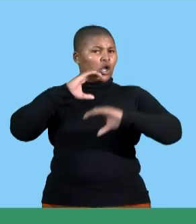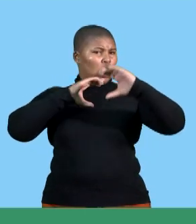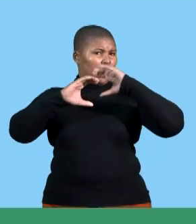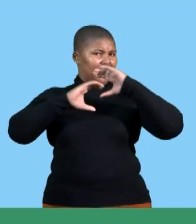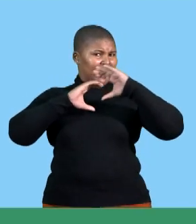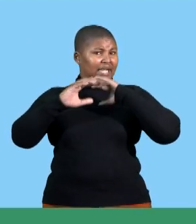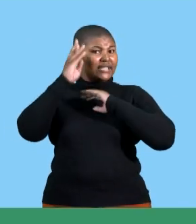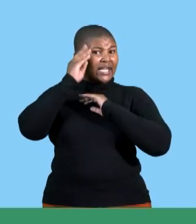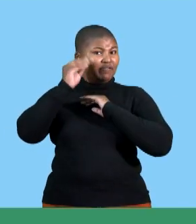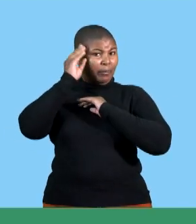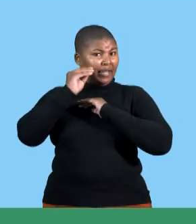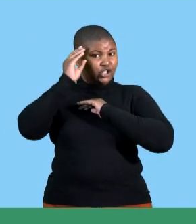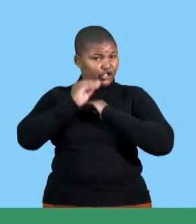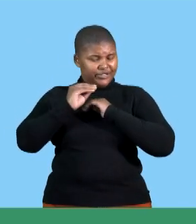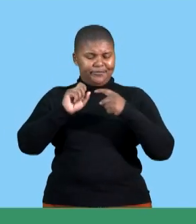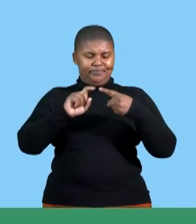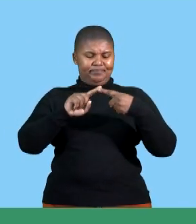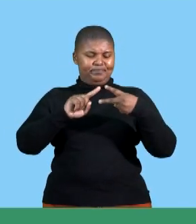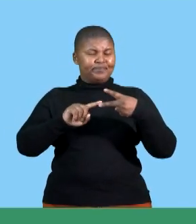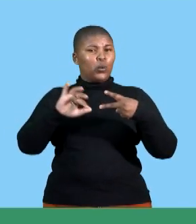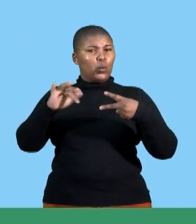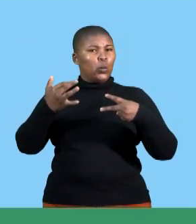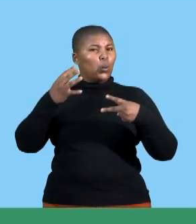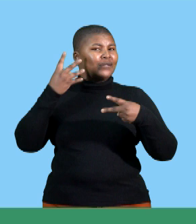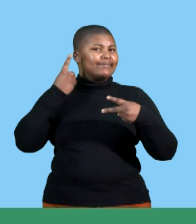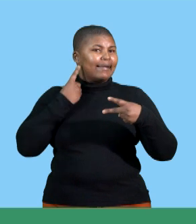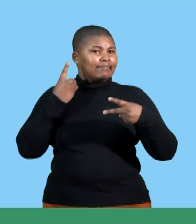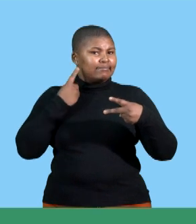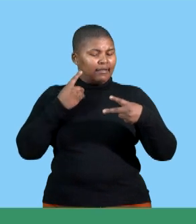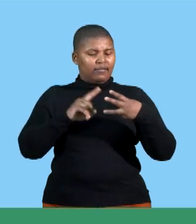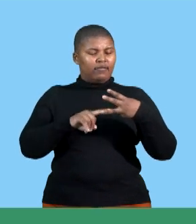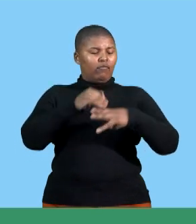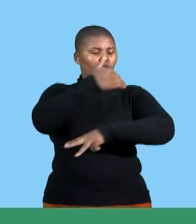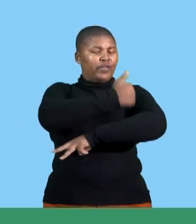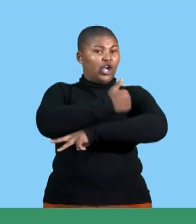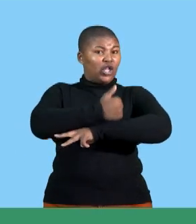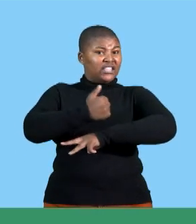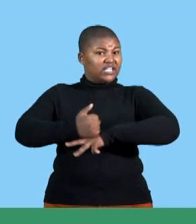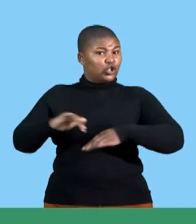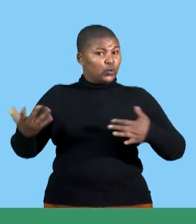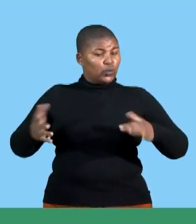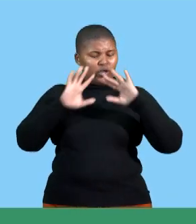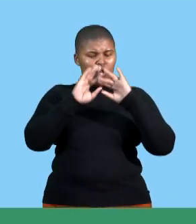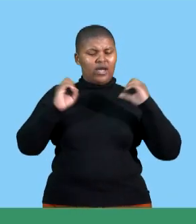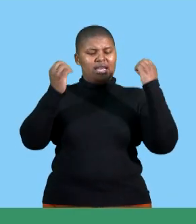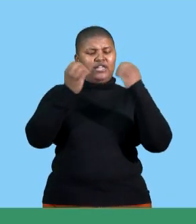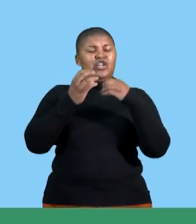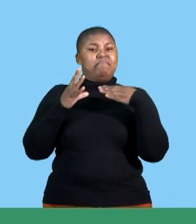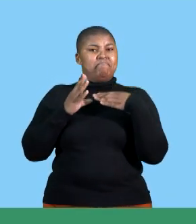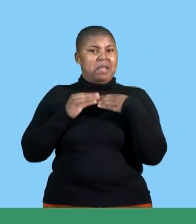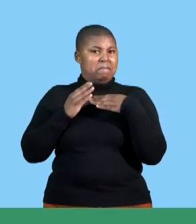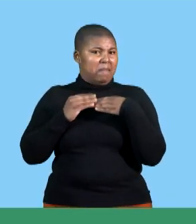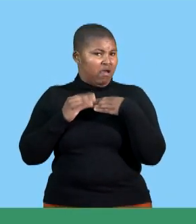information or data to an audience or stakeholders in an organization. Don't forget, what are we referring to when speaking